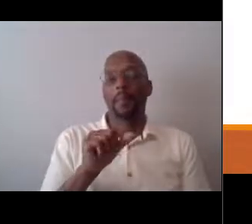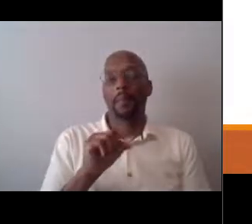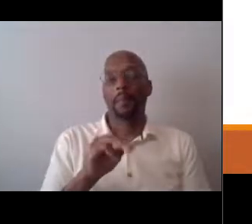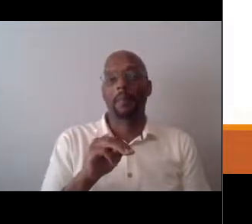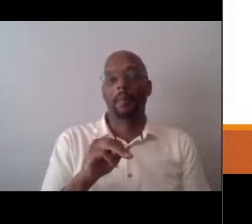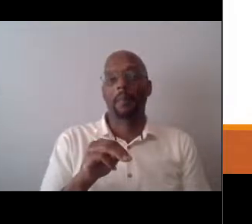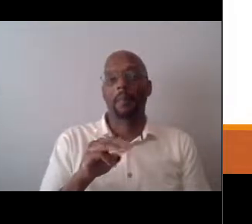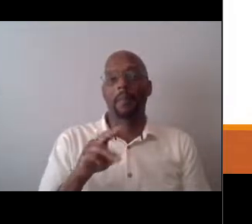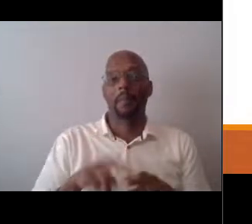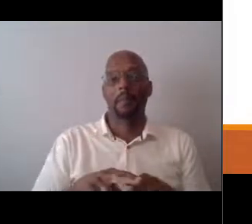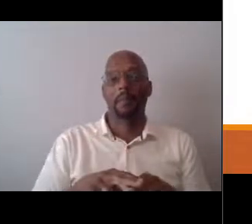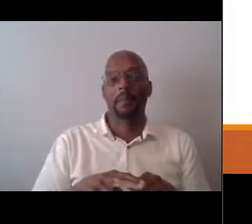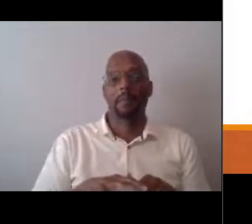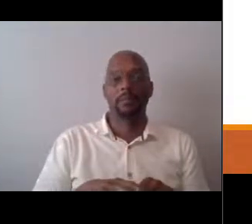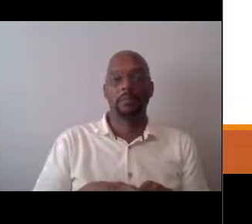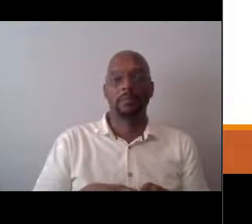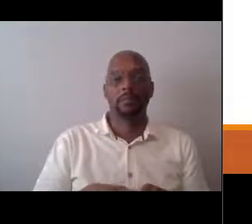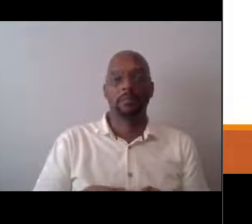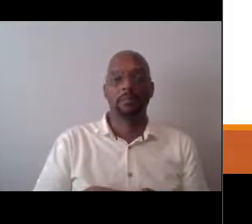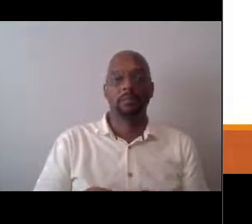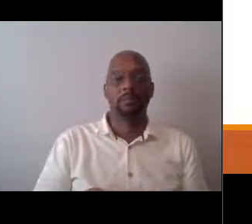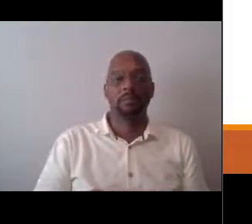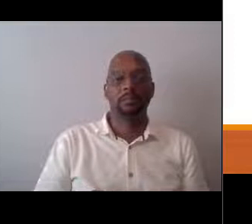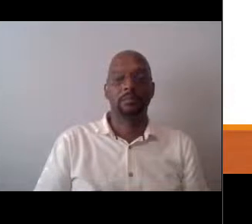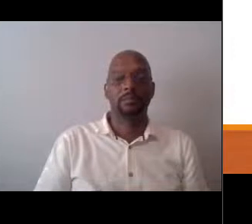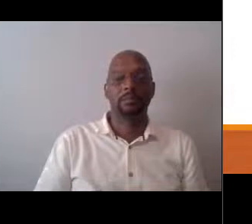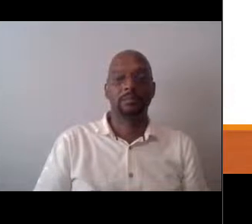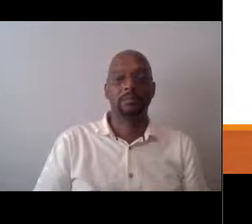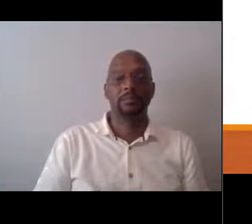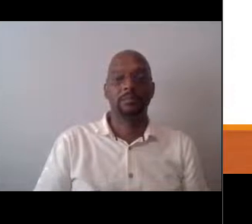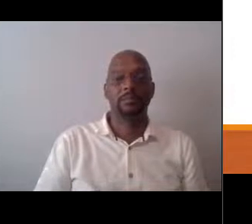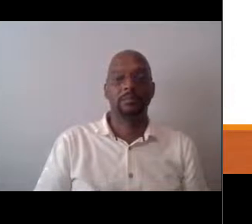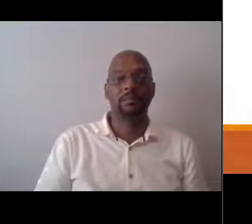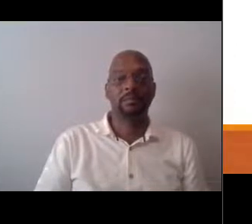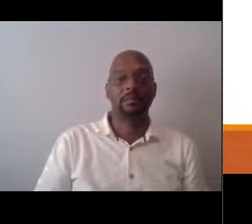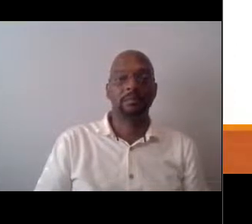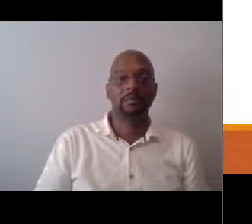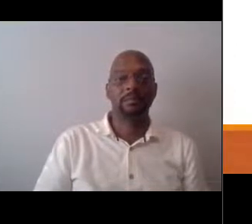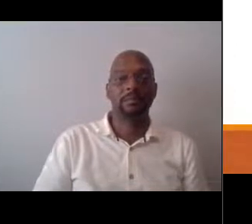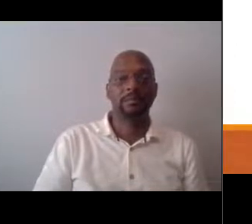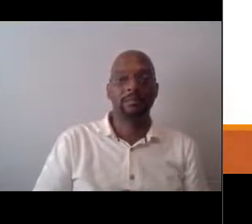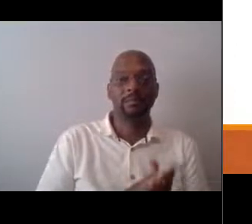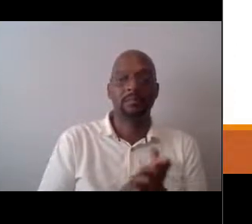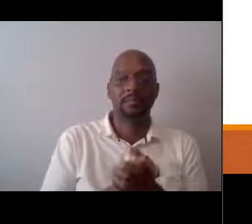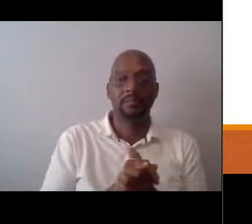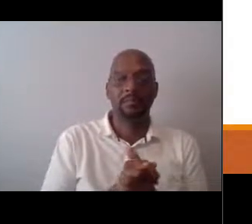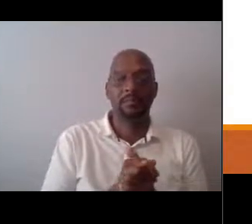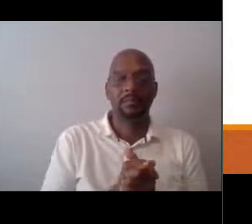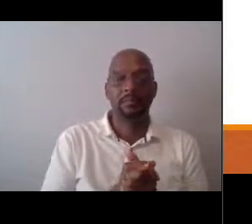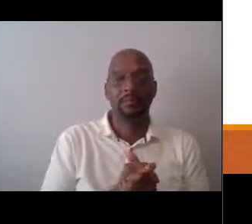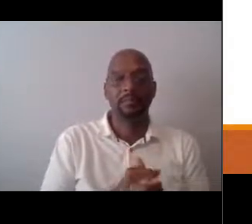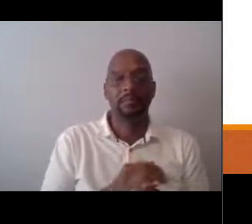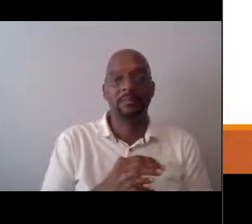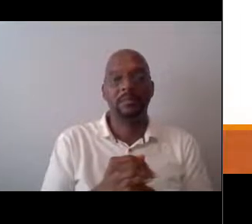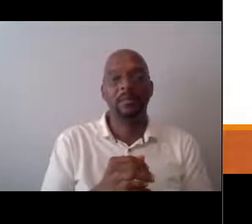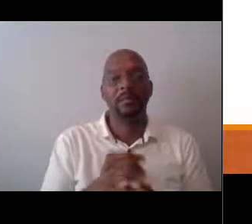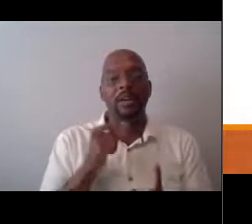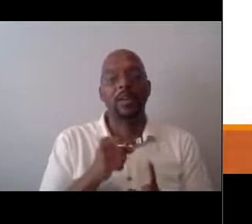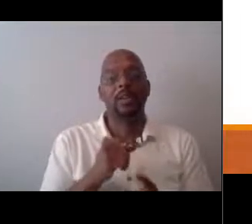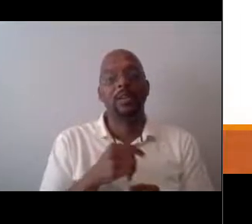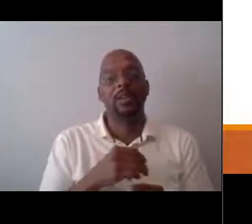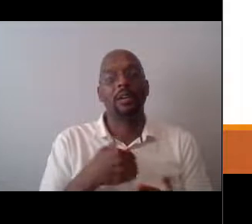in the day and I would like to be home before Saturday, and we have 125 items to get through and we're on number 15.